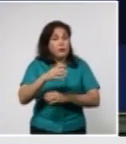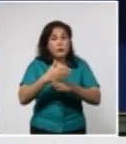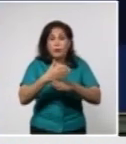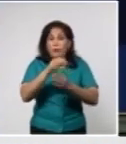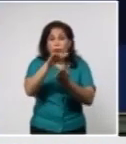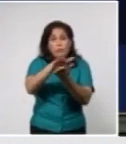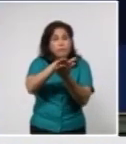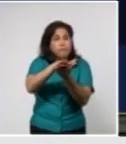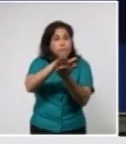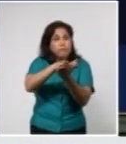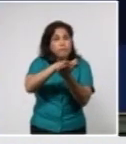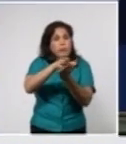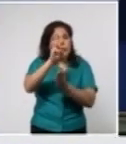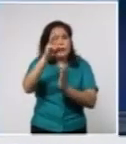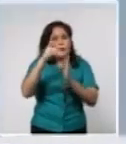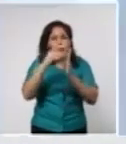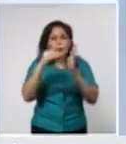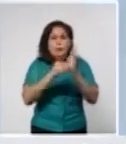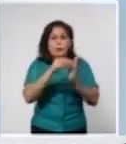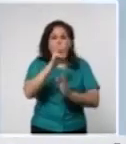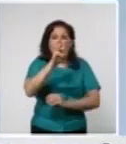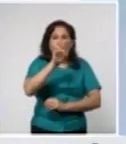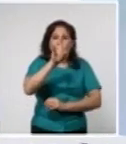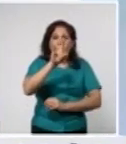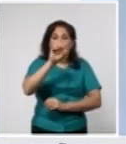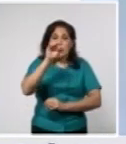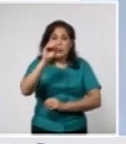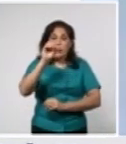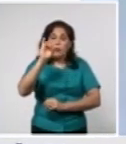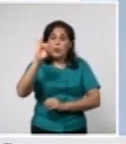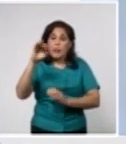59,570 new cases and already totaled